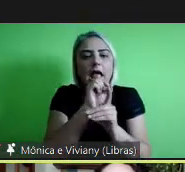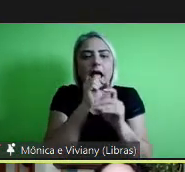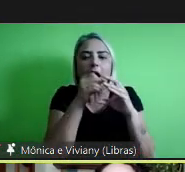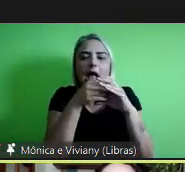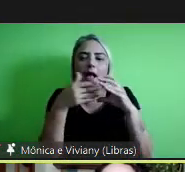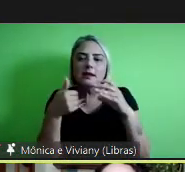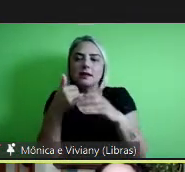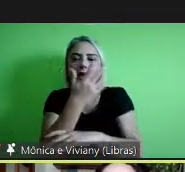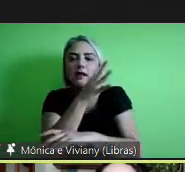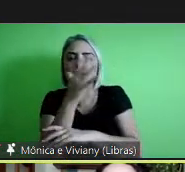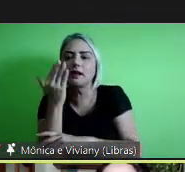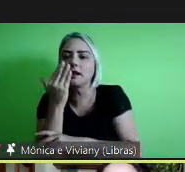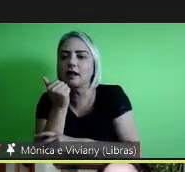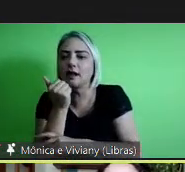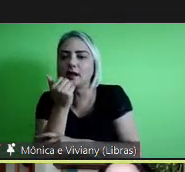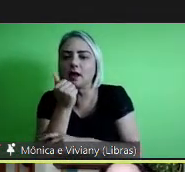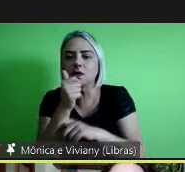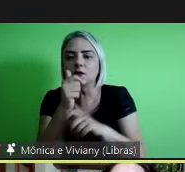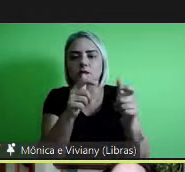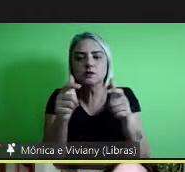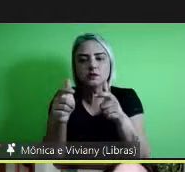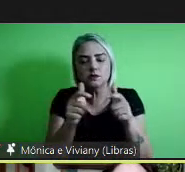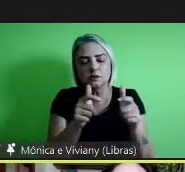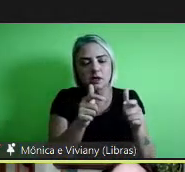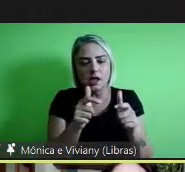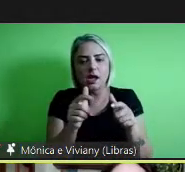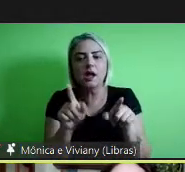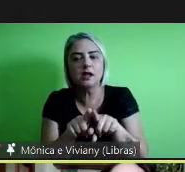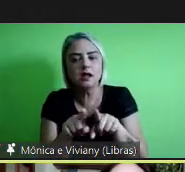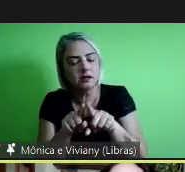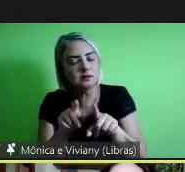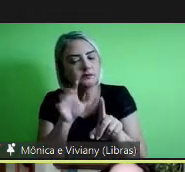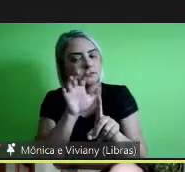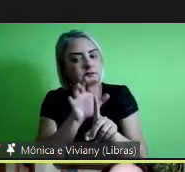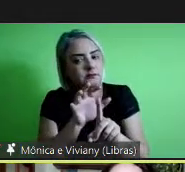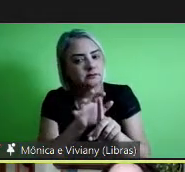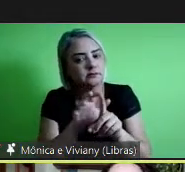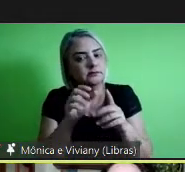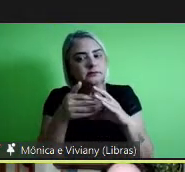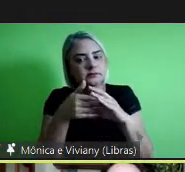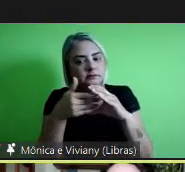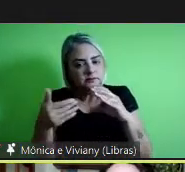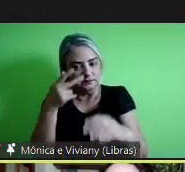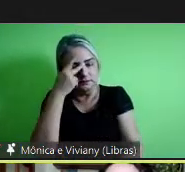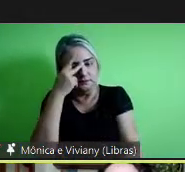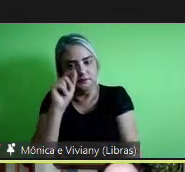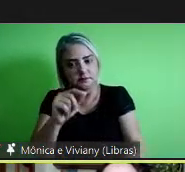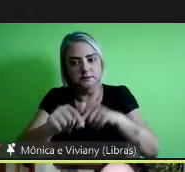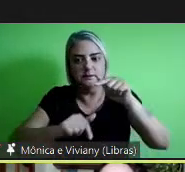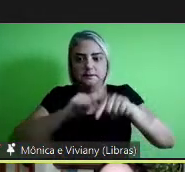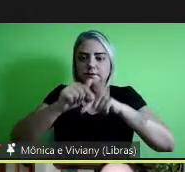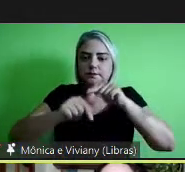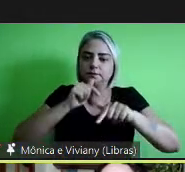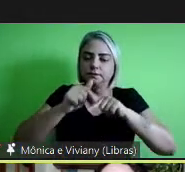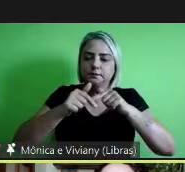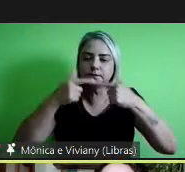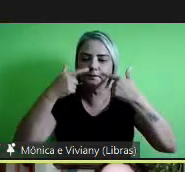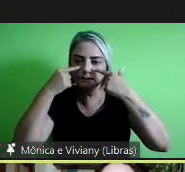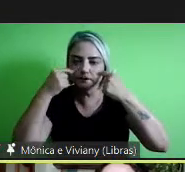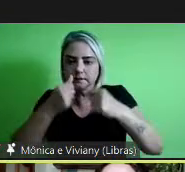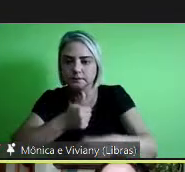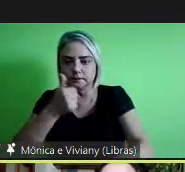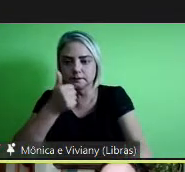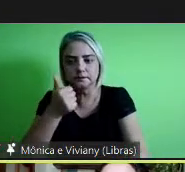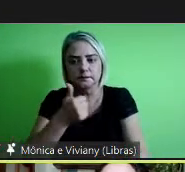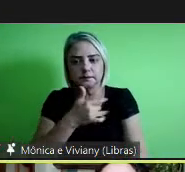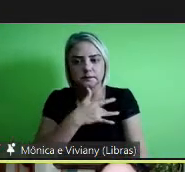able to identify aspects in the food environment in the territories and the implication of these aspects for